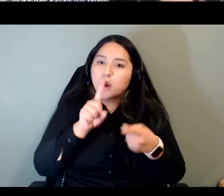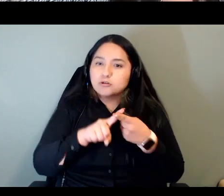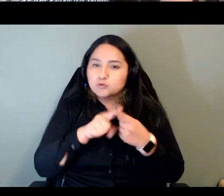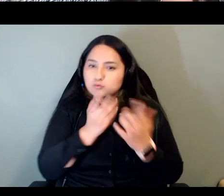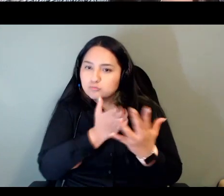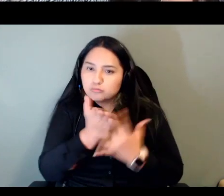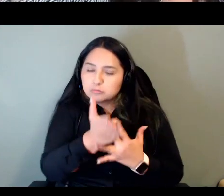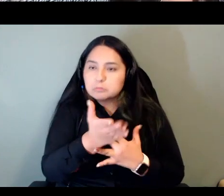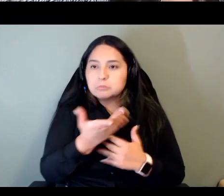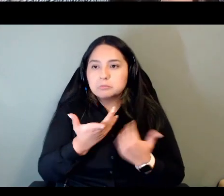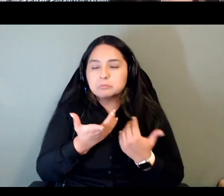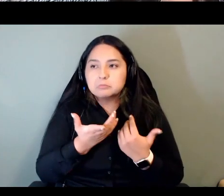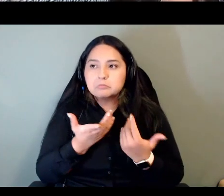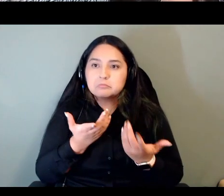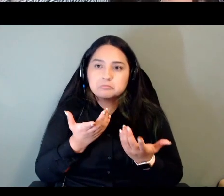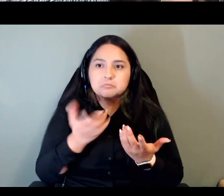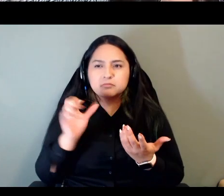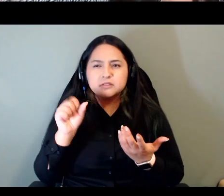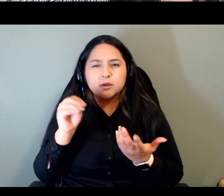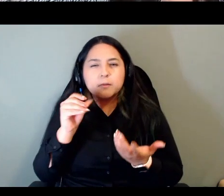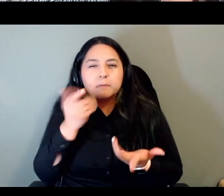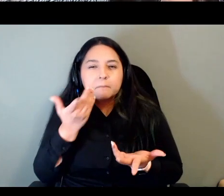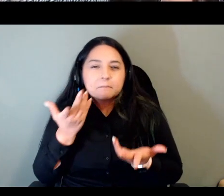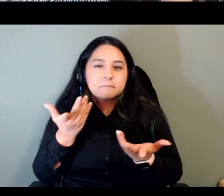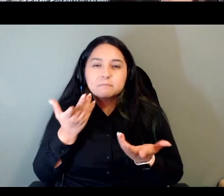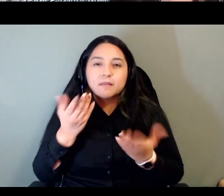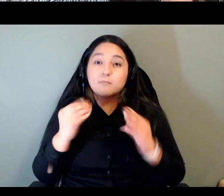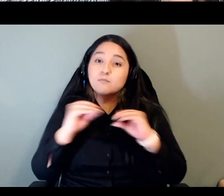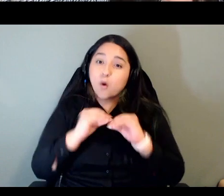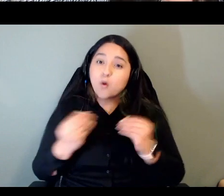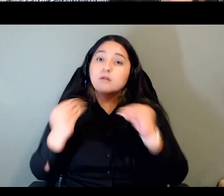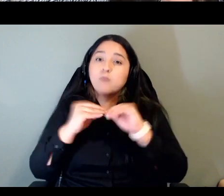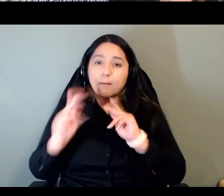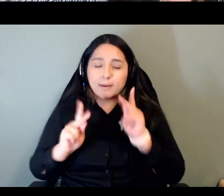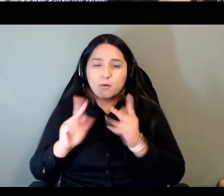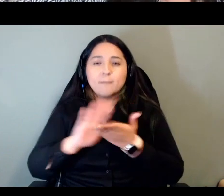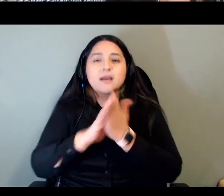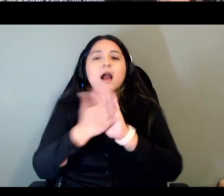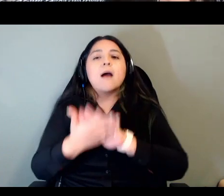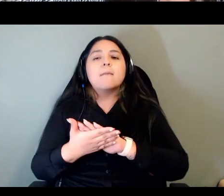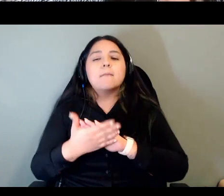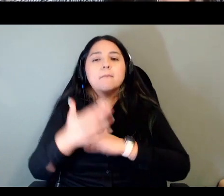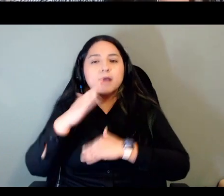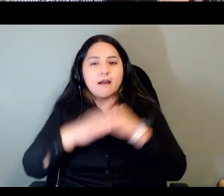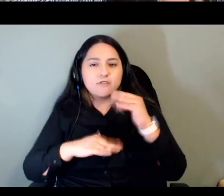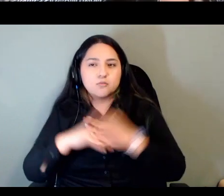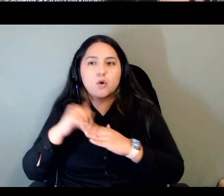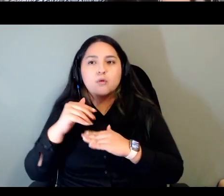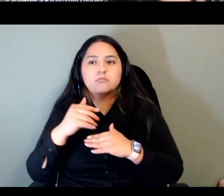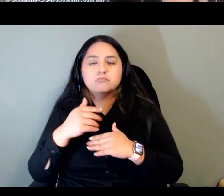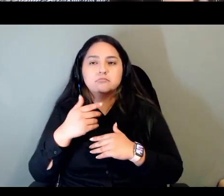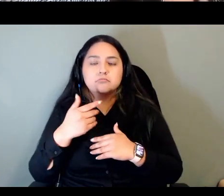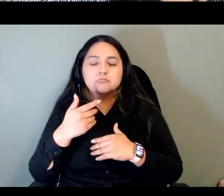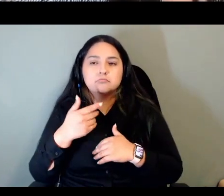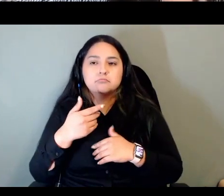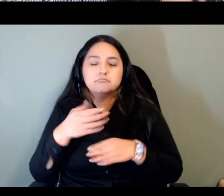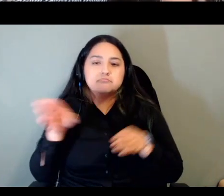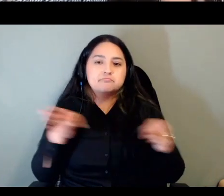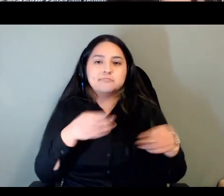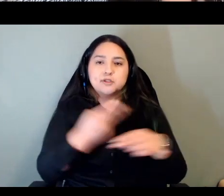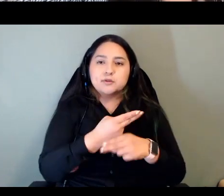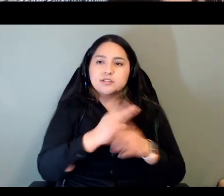So I don't know. I think more and more people are getting comfortable with online, with call type